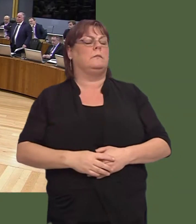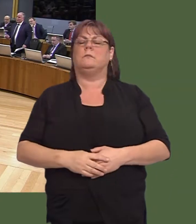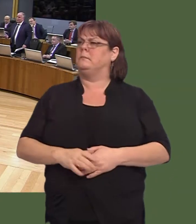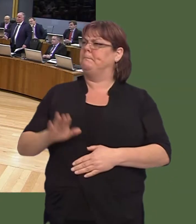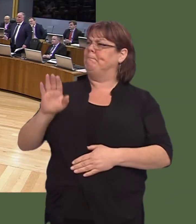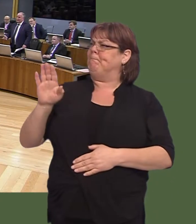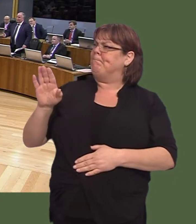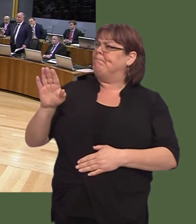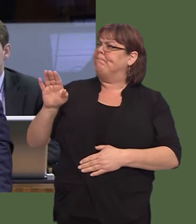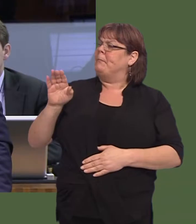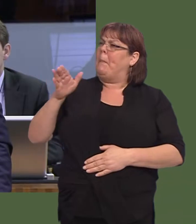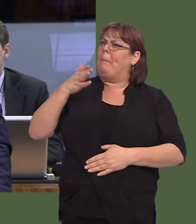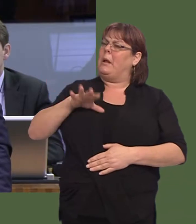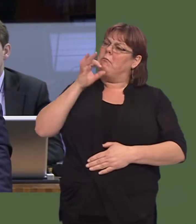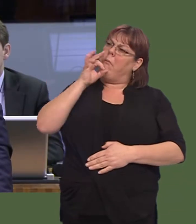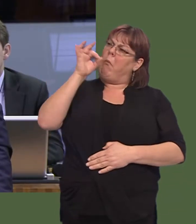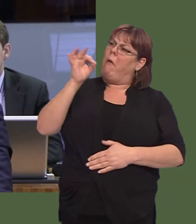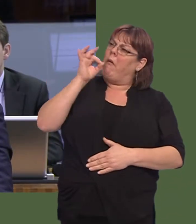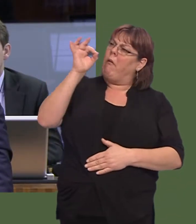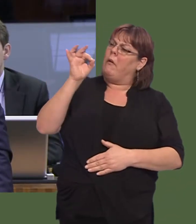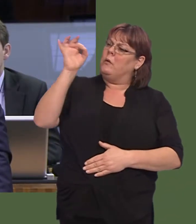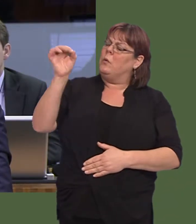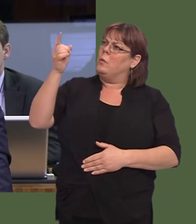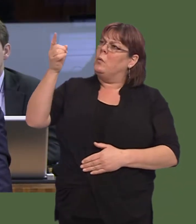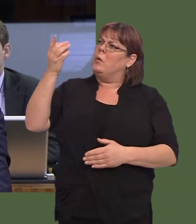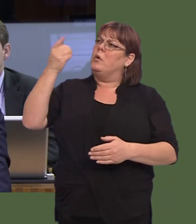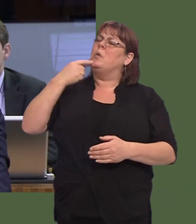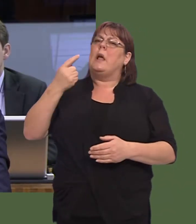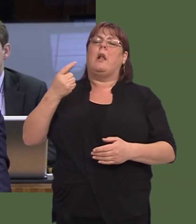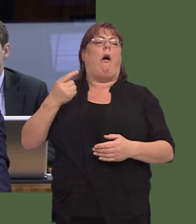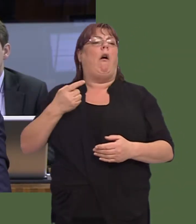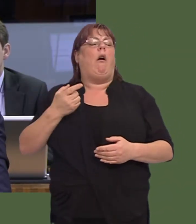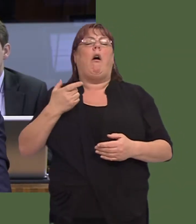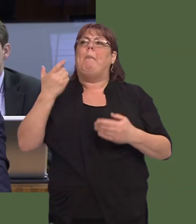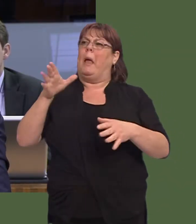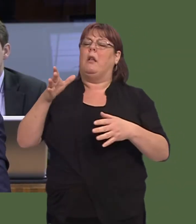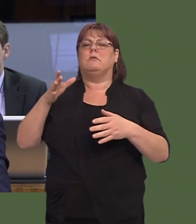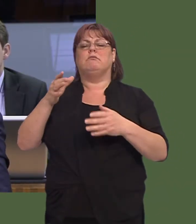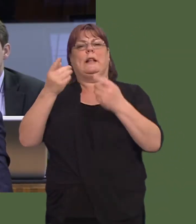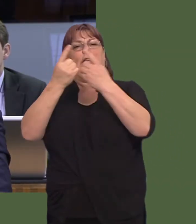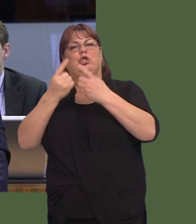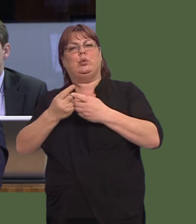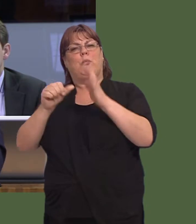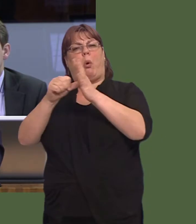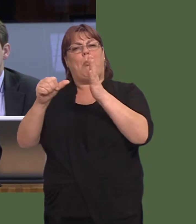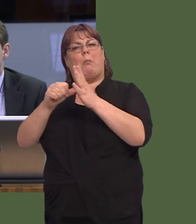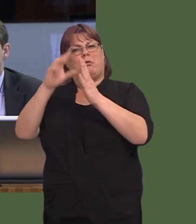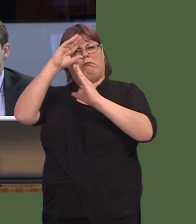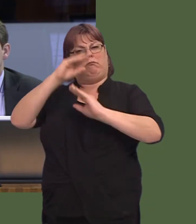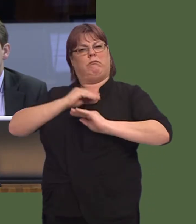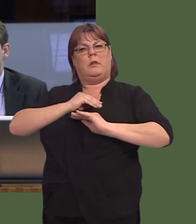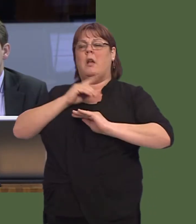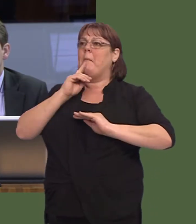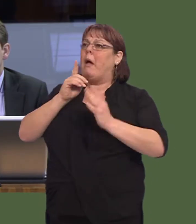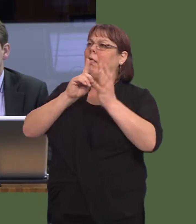have you subsequently then, when we've been questioning you in this chamber, indicated that you had issues brought to your attention by the individual I